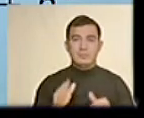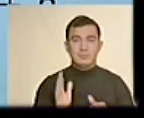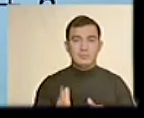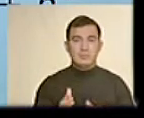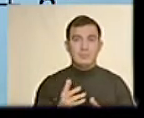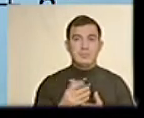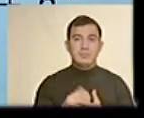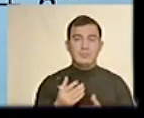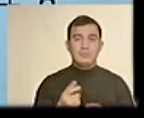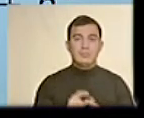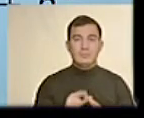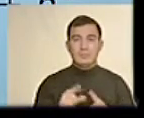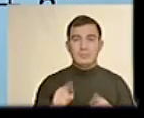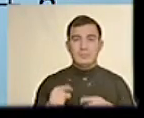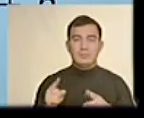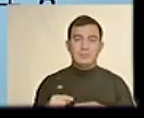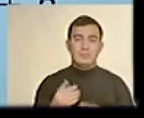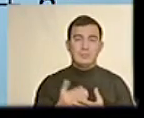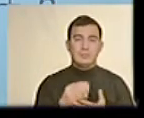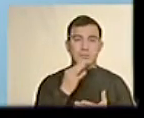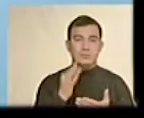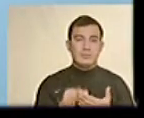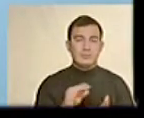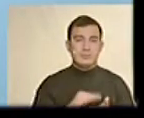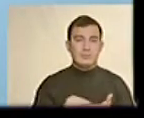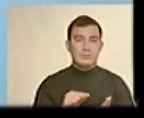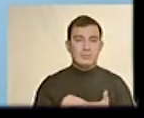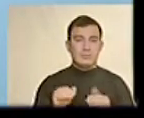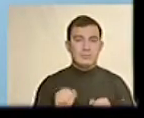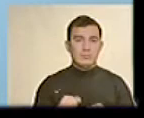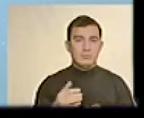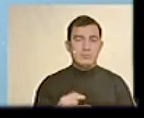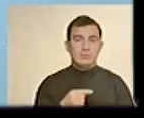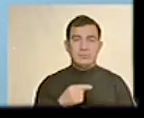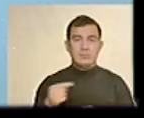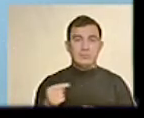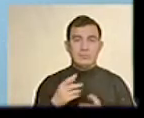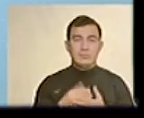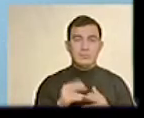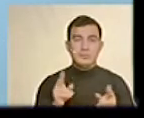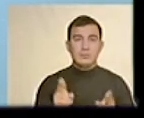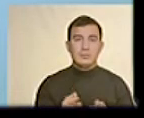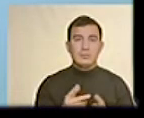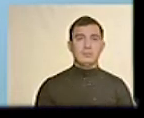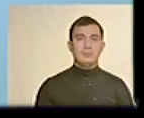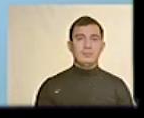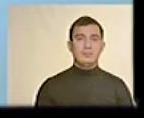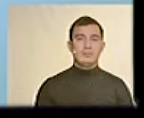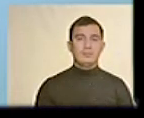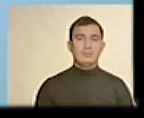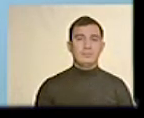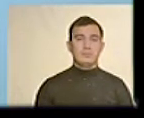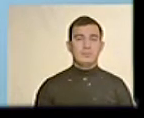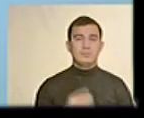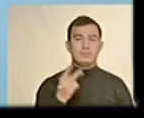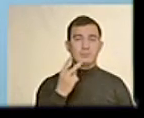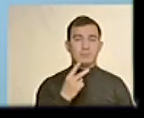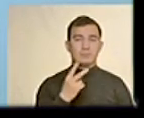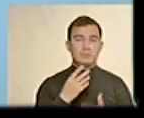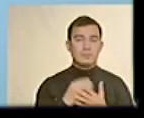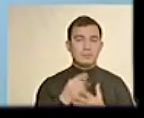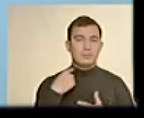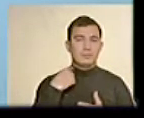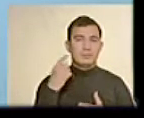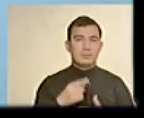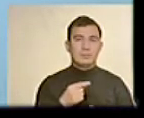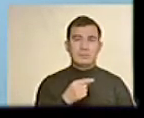qisqagina birdan javob yozishimiz mumkin ekan. Ayirmaning kvadrati qoidasini yozib olamiz. 2 son